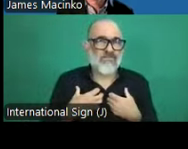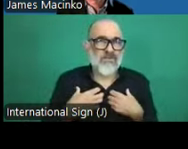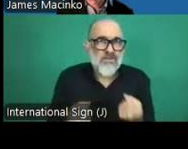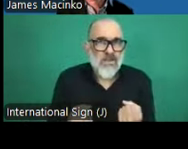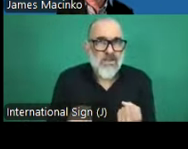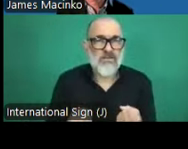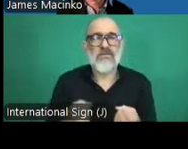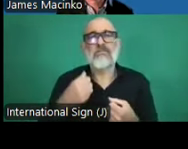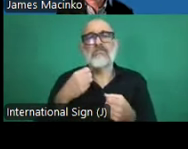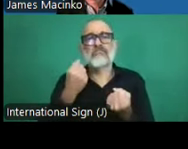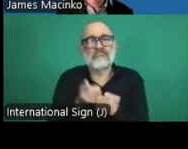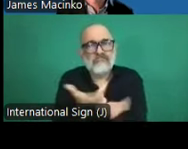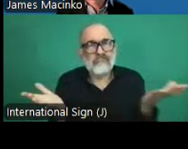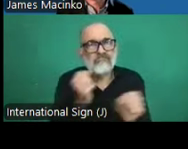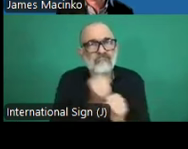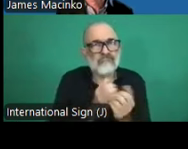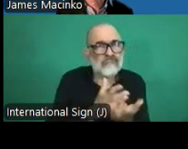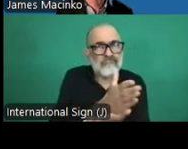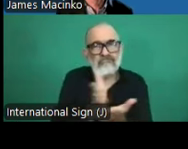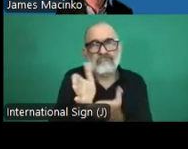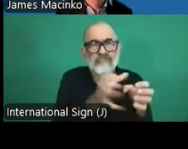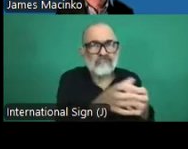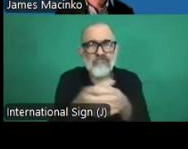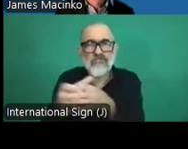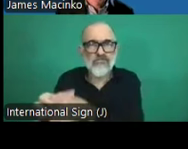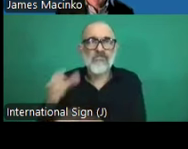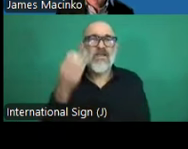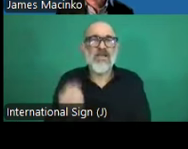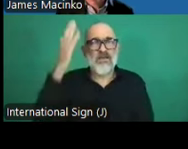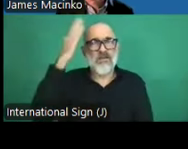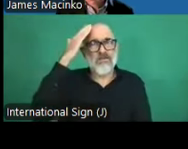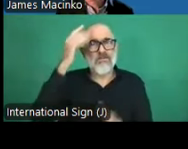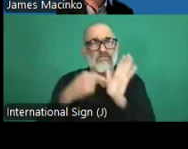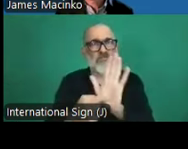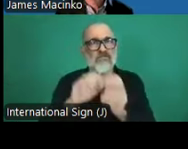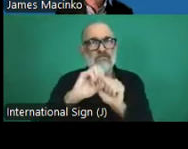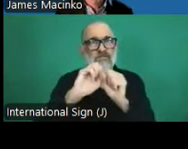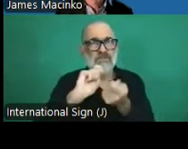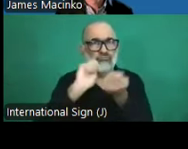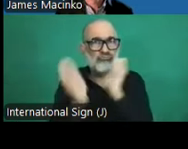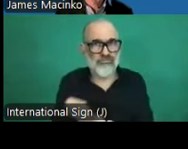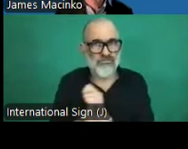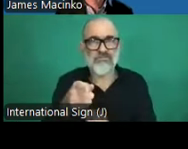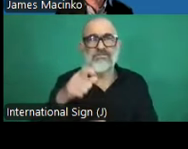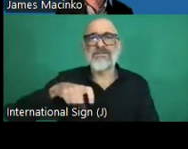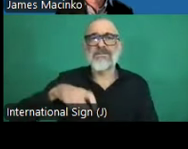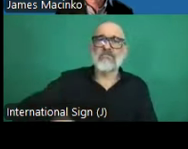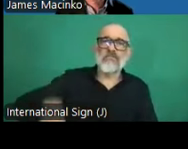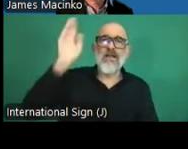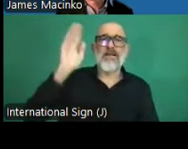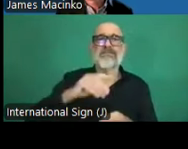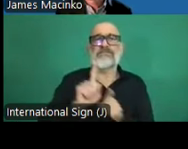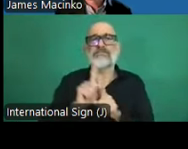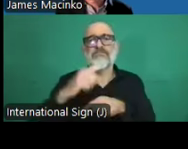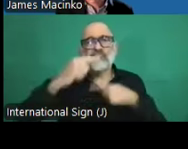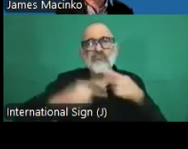of healthcare professionals to be able to form these teams. Primary healthcare also needs to coordinate care that's